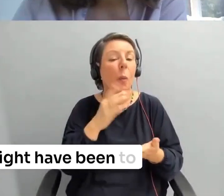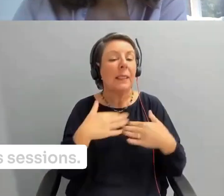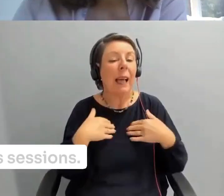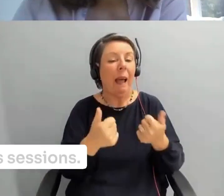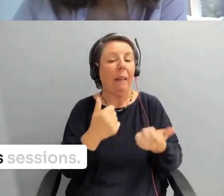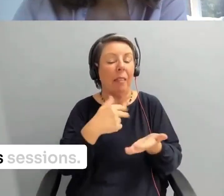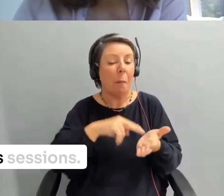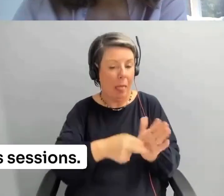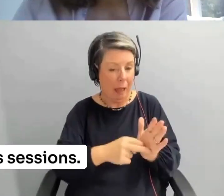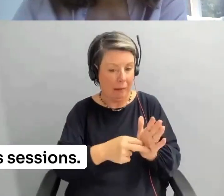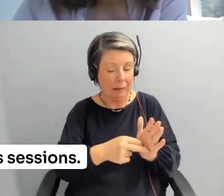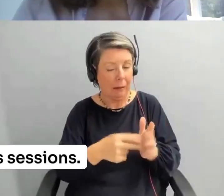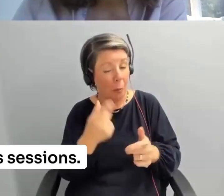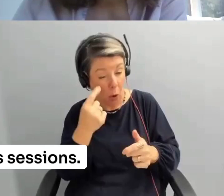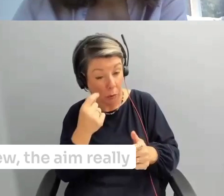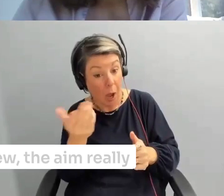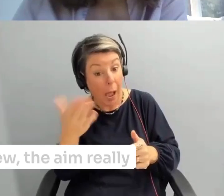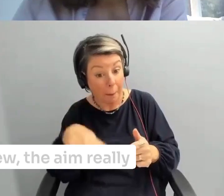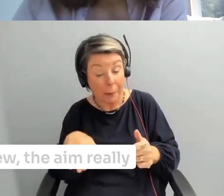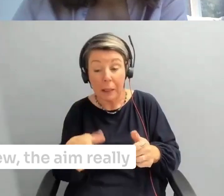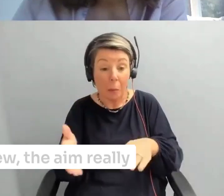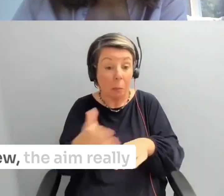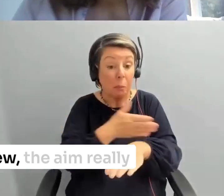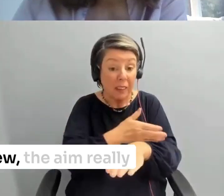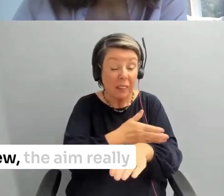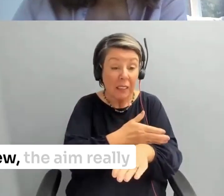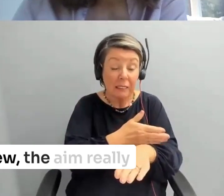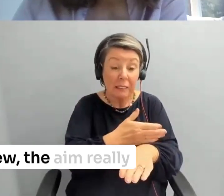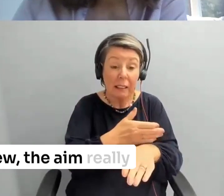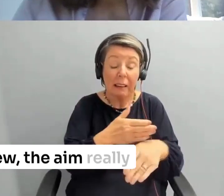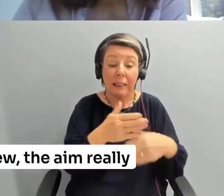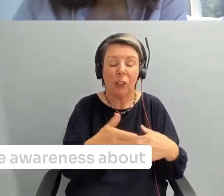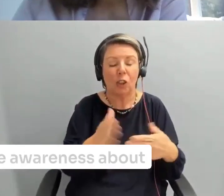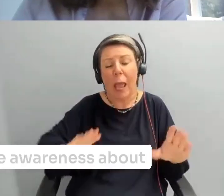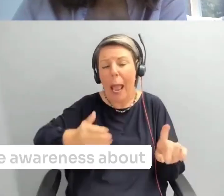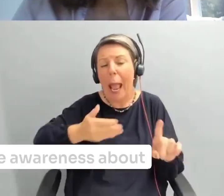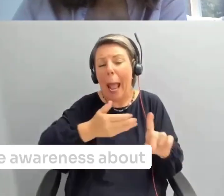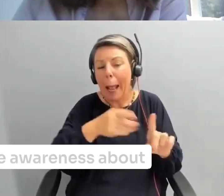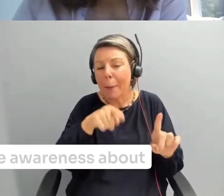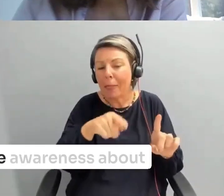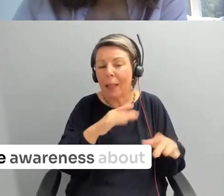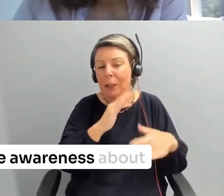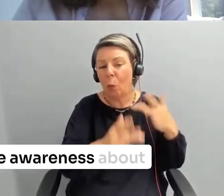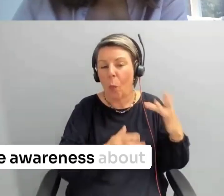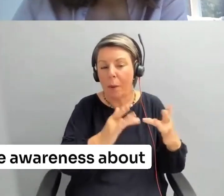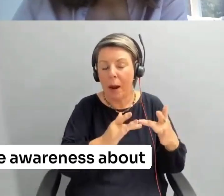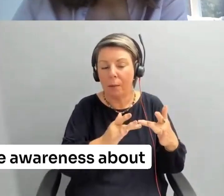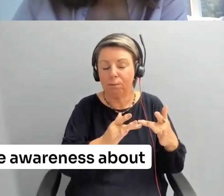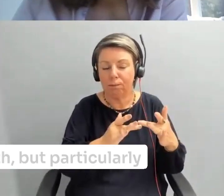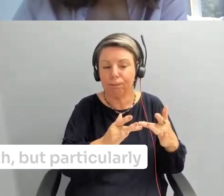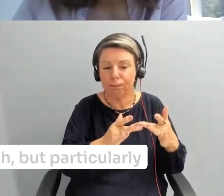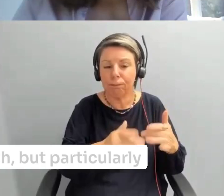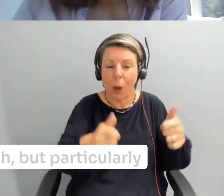have been to one of our previous sessions, but for anybody that is new, the aim really of these webinars is to raise awareness